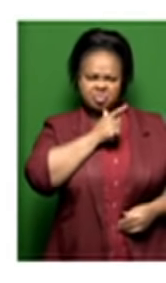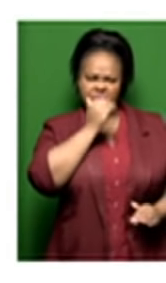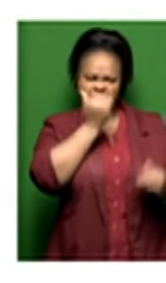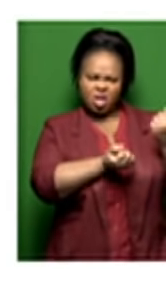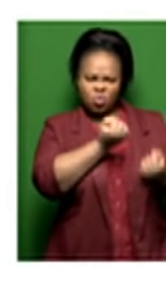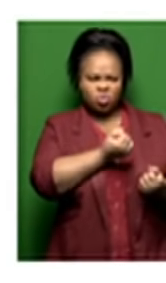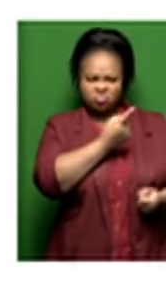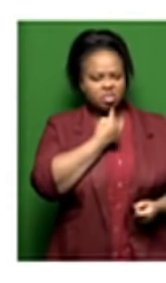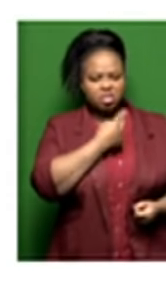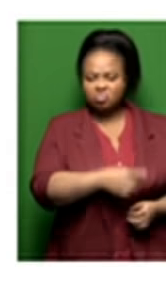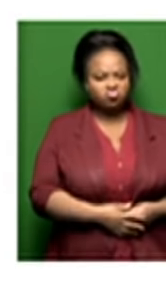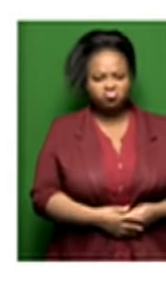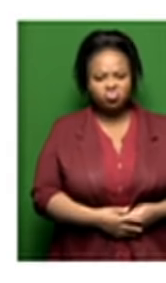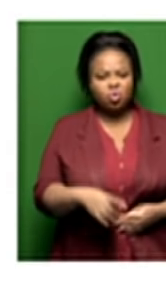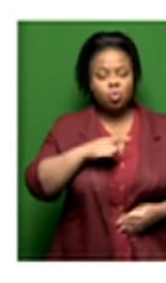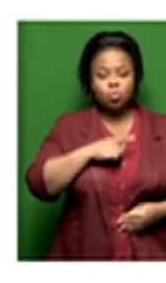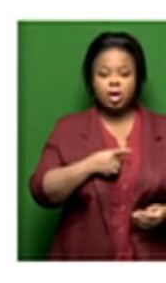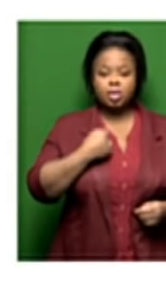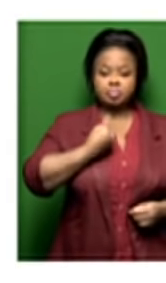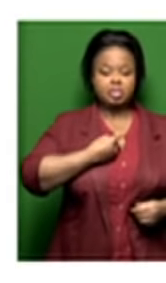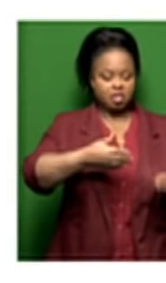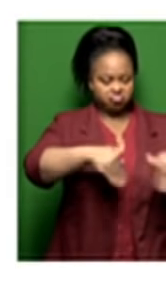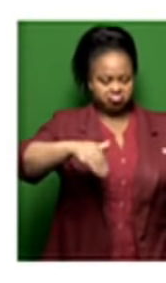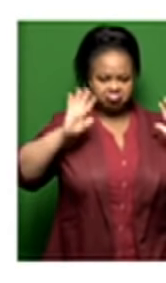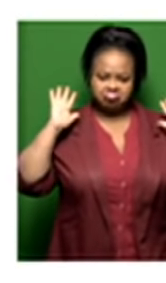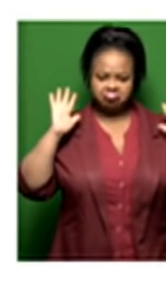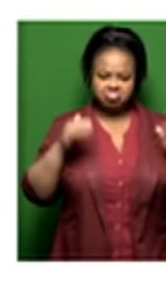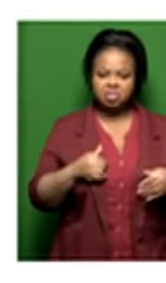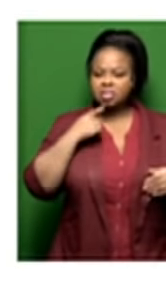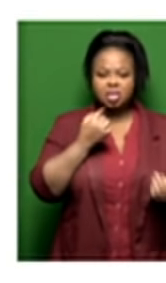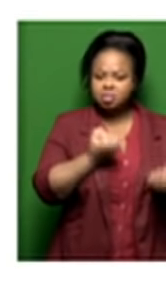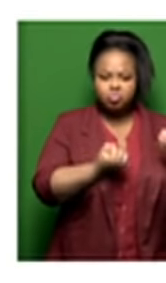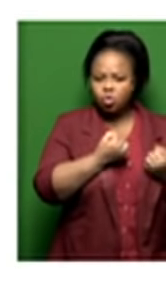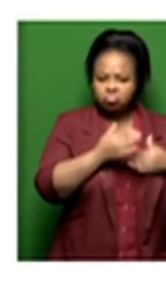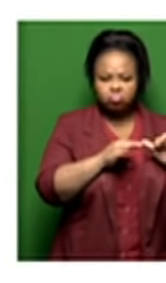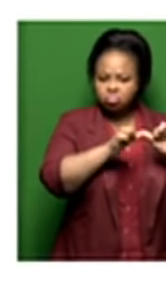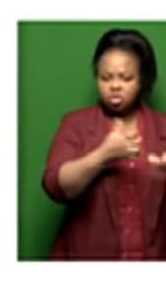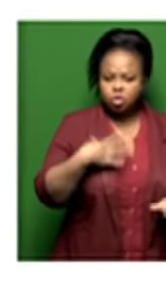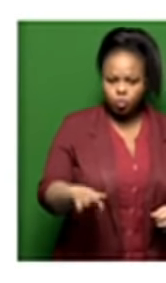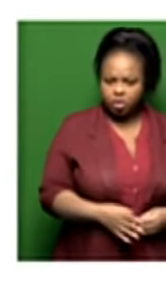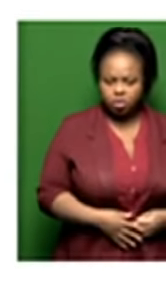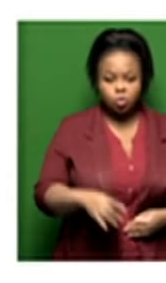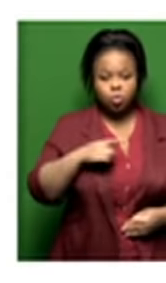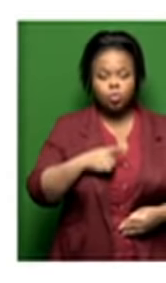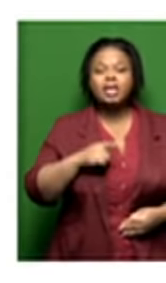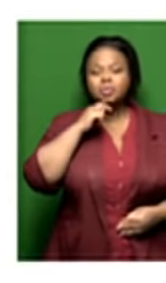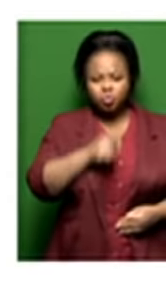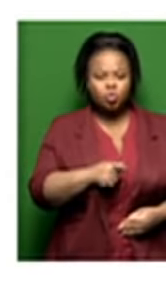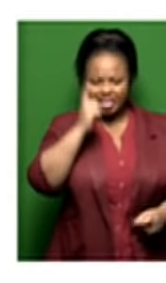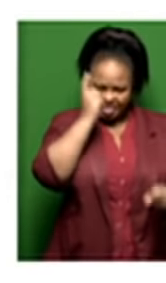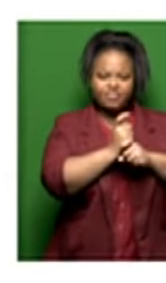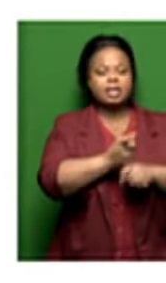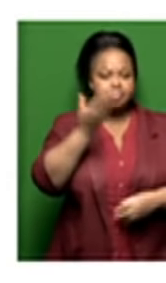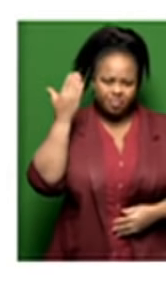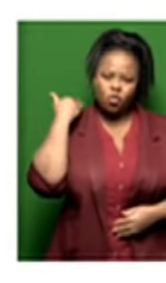they argued that he disentitled himself to any relief through these judicial processes. He's a recalcitrant litigant. He's a